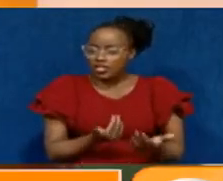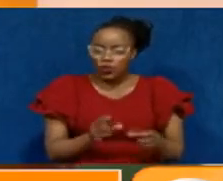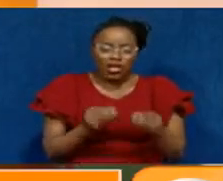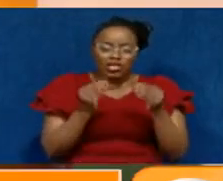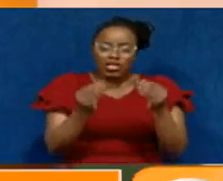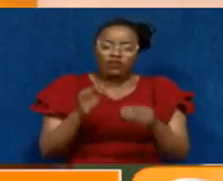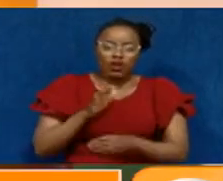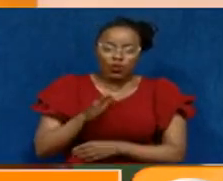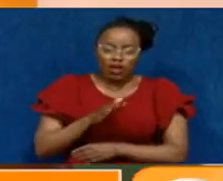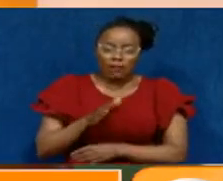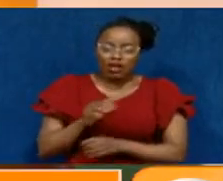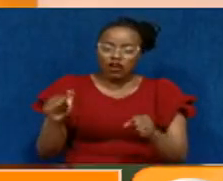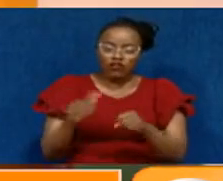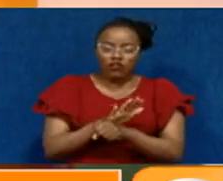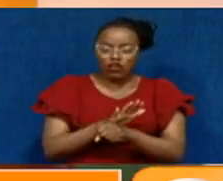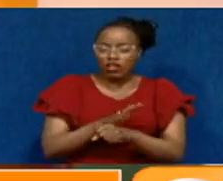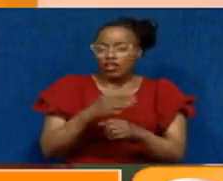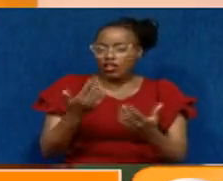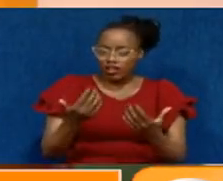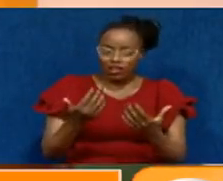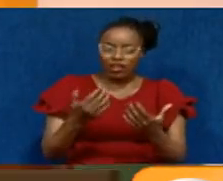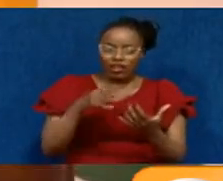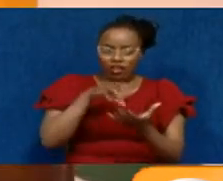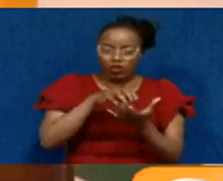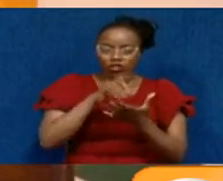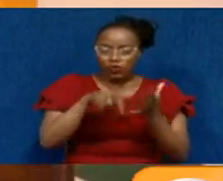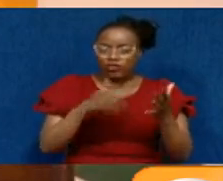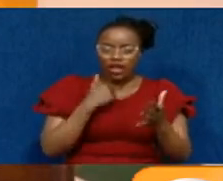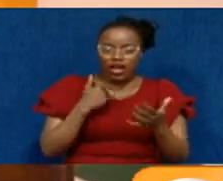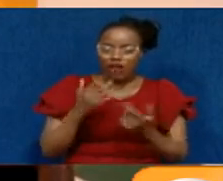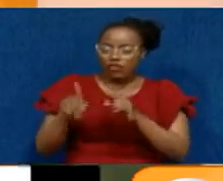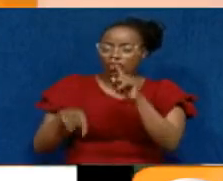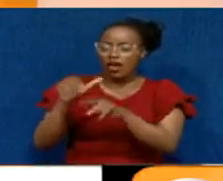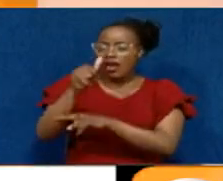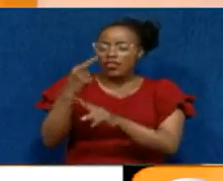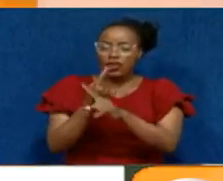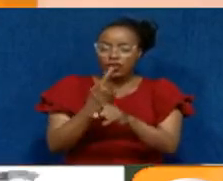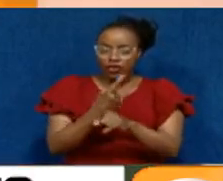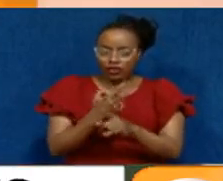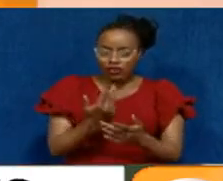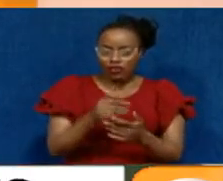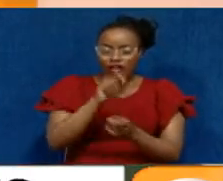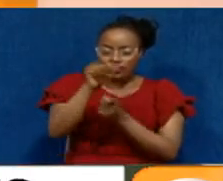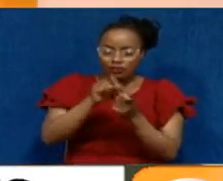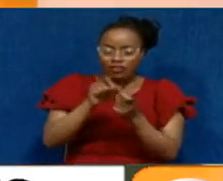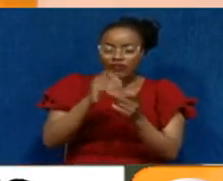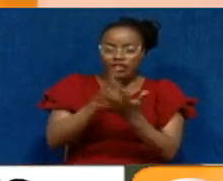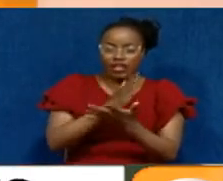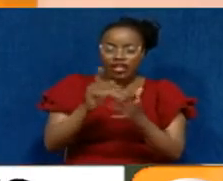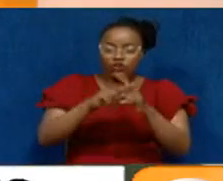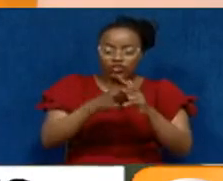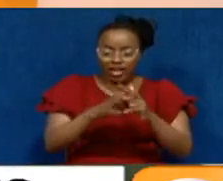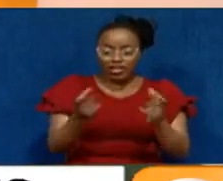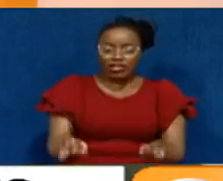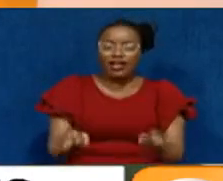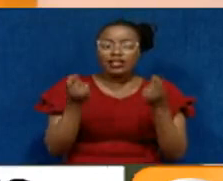we are giving the women a whole continuum of what are the dynamics in the market for a particular sector. So you begin